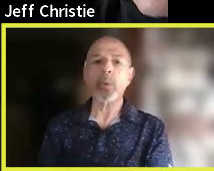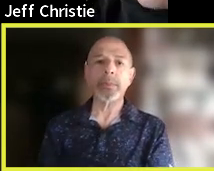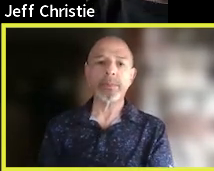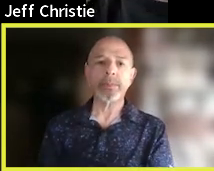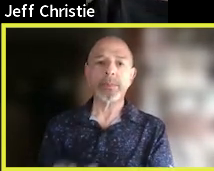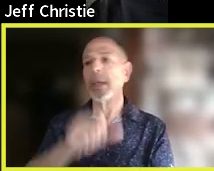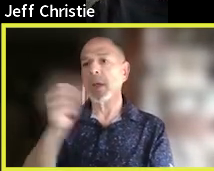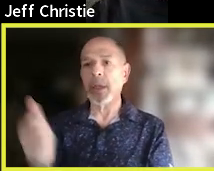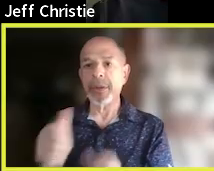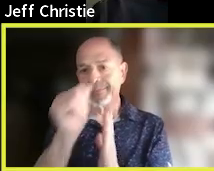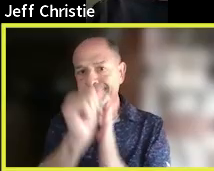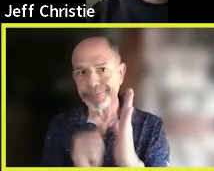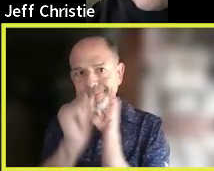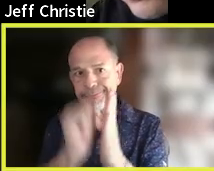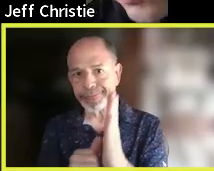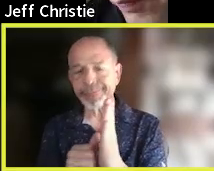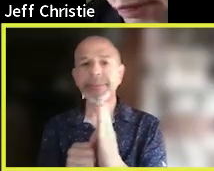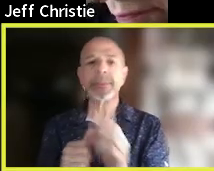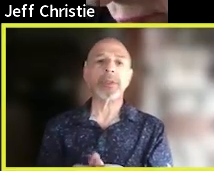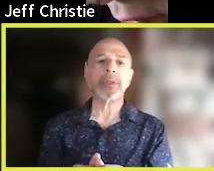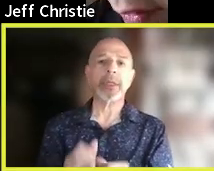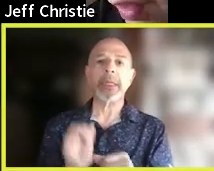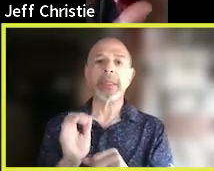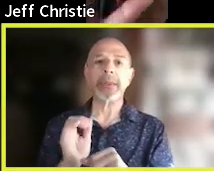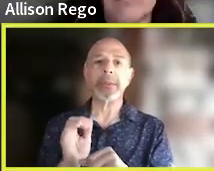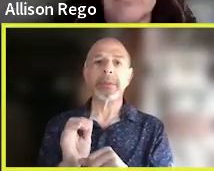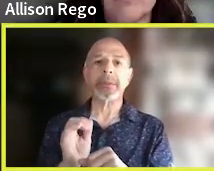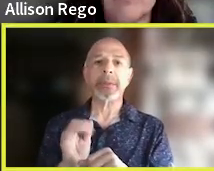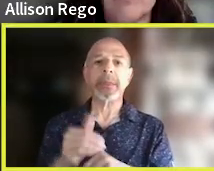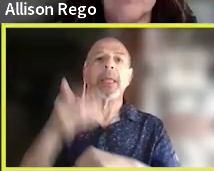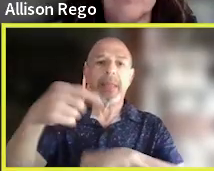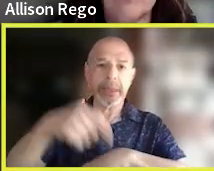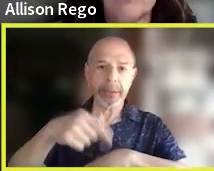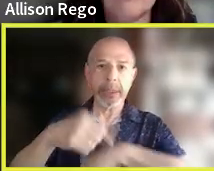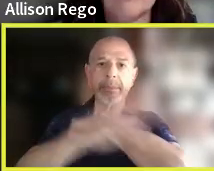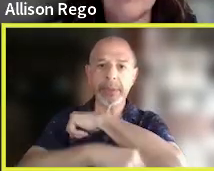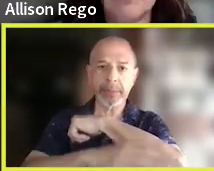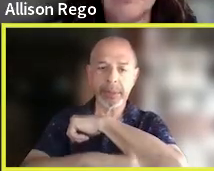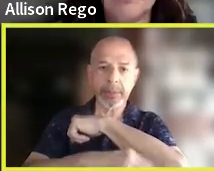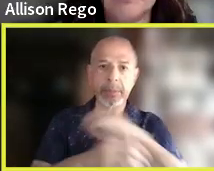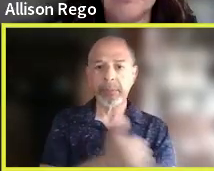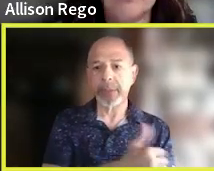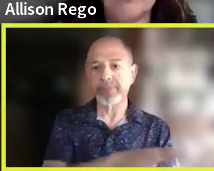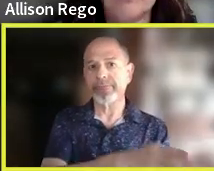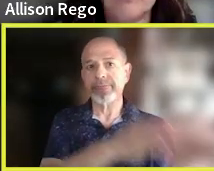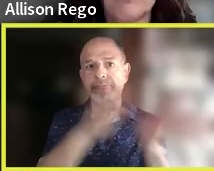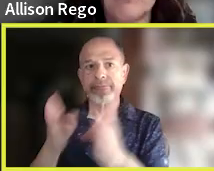where everything is at. So I wanted to include that out there. Gotcha.